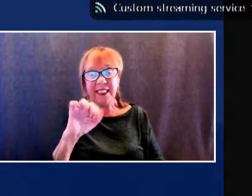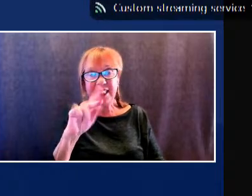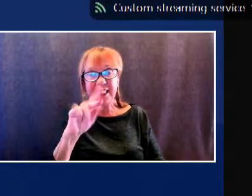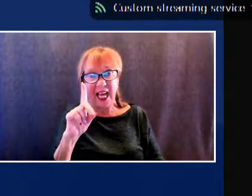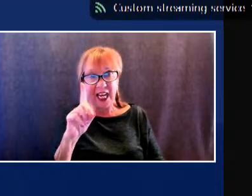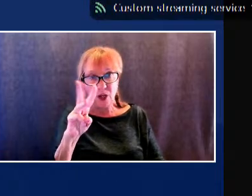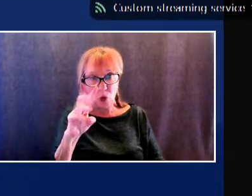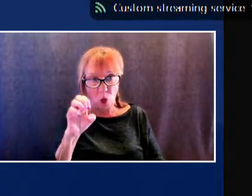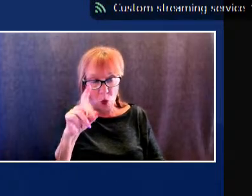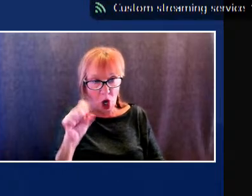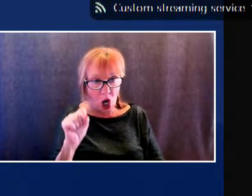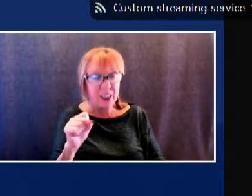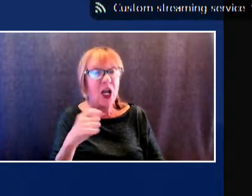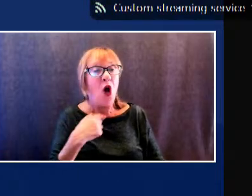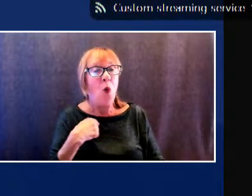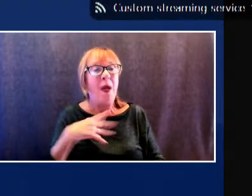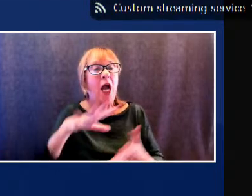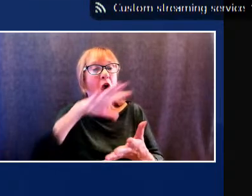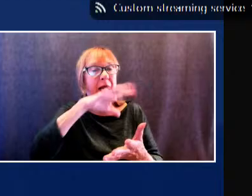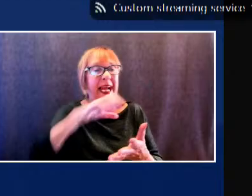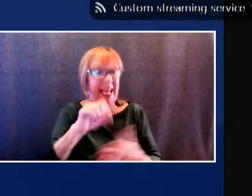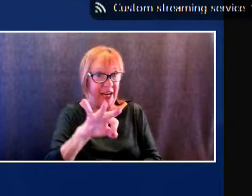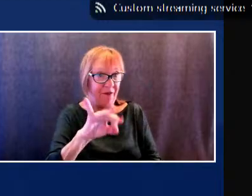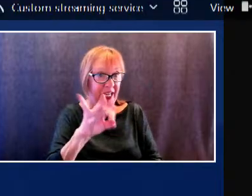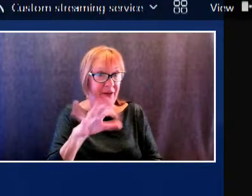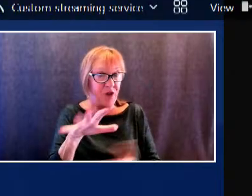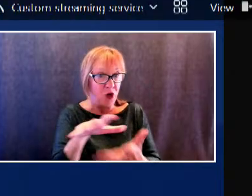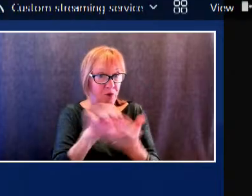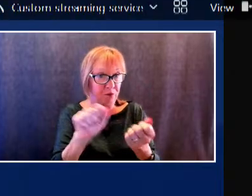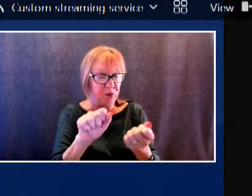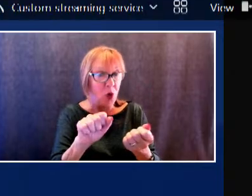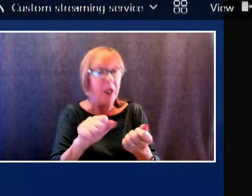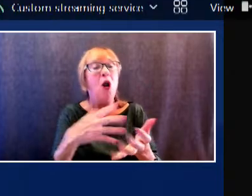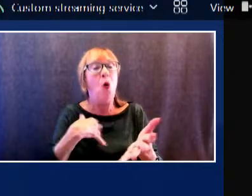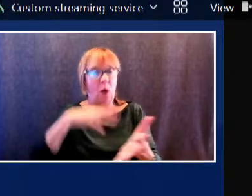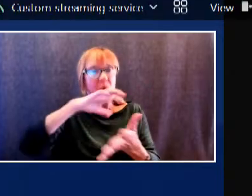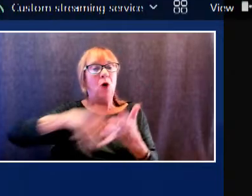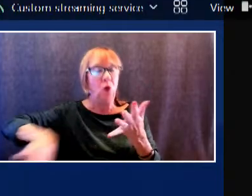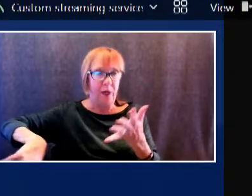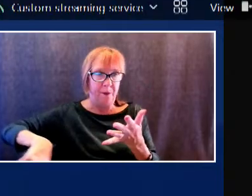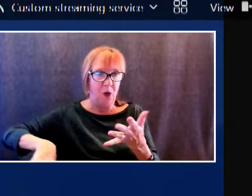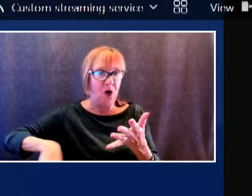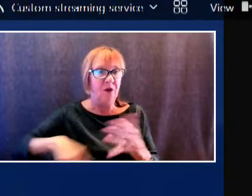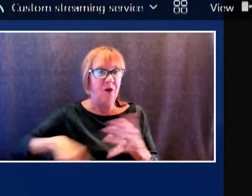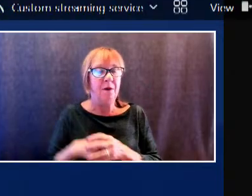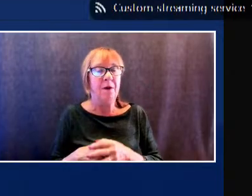potholes and things of that nature, either via the Works app, online at